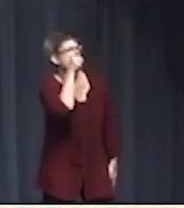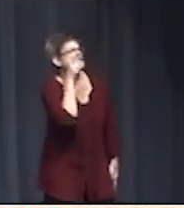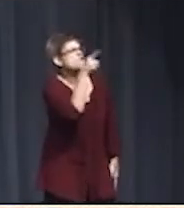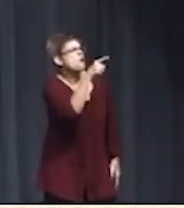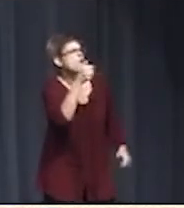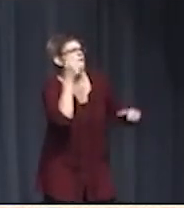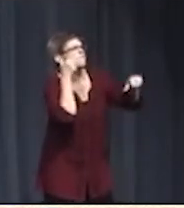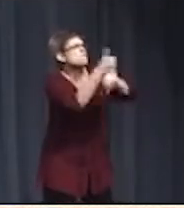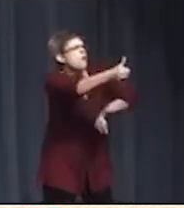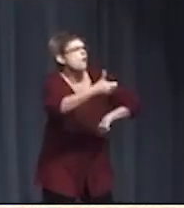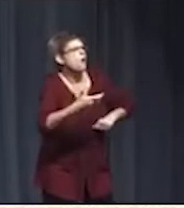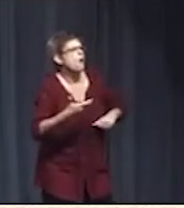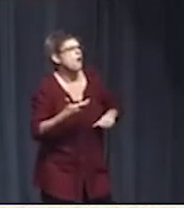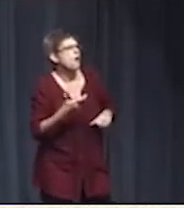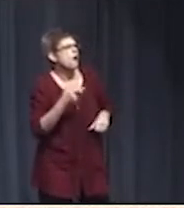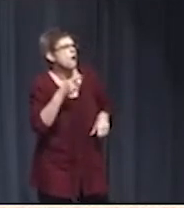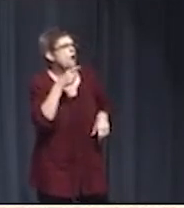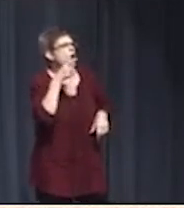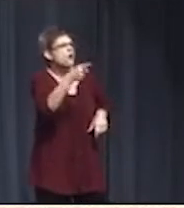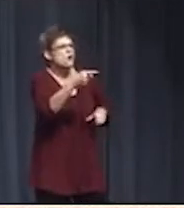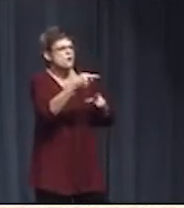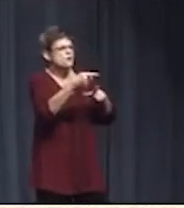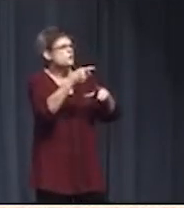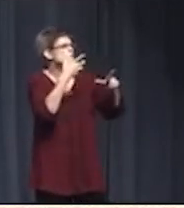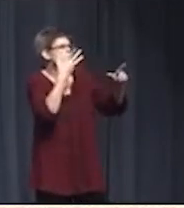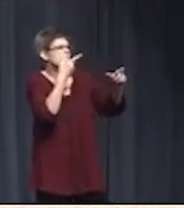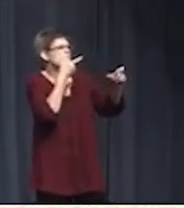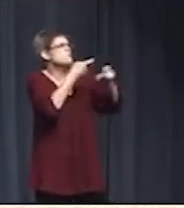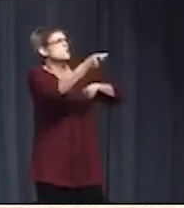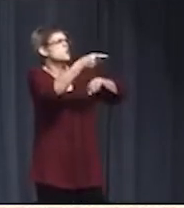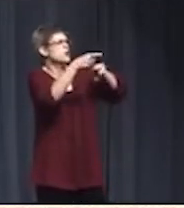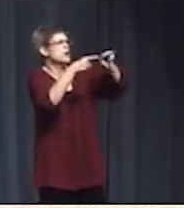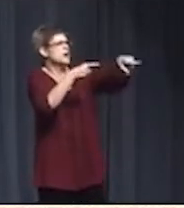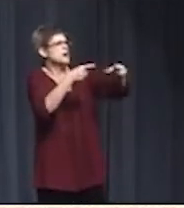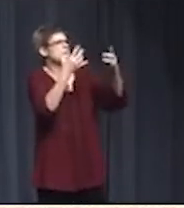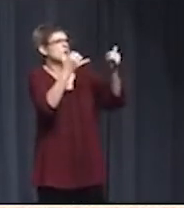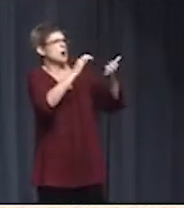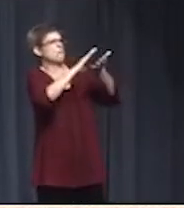fault. You've domesticated him.